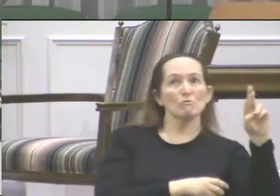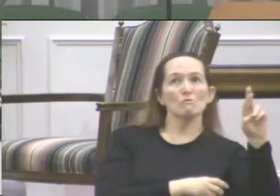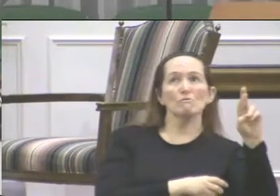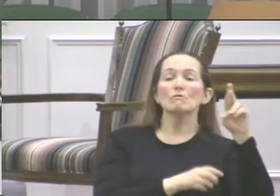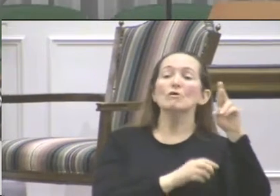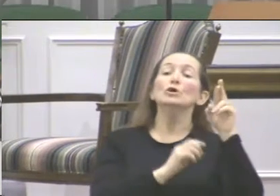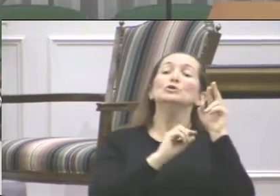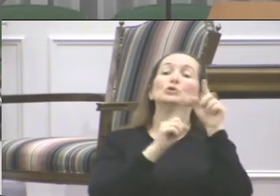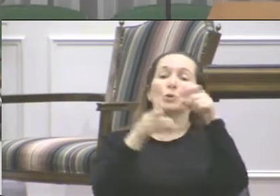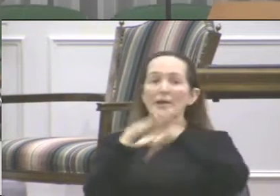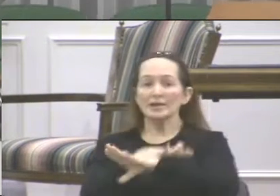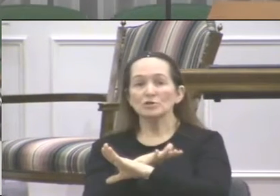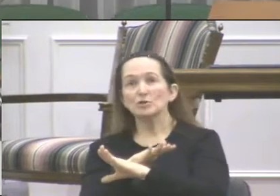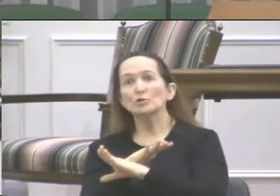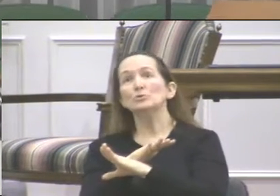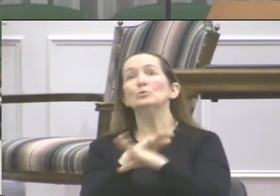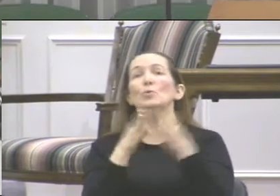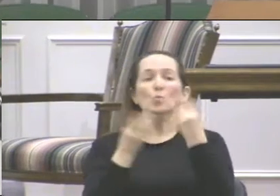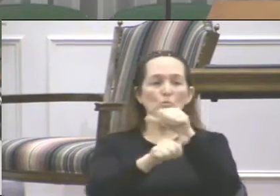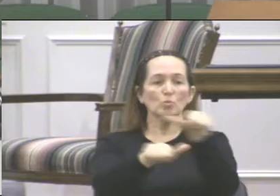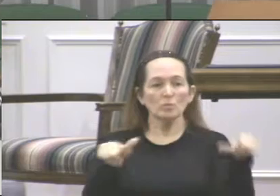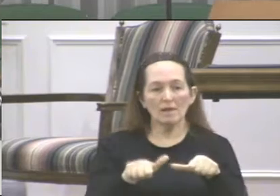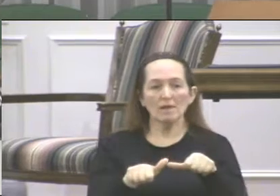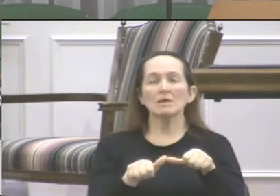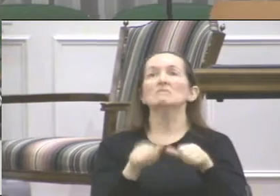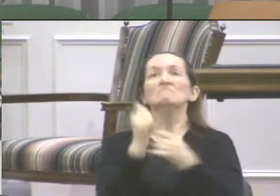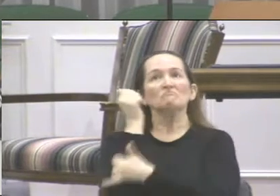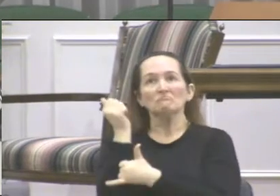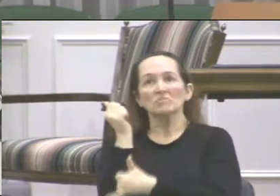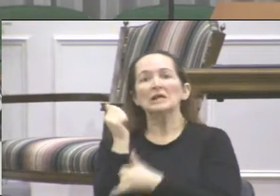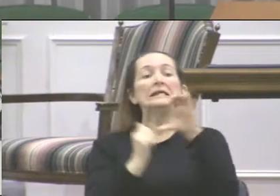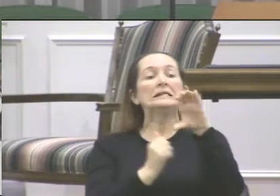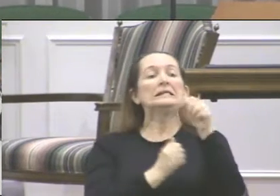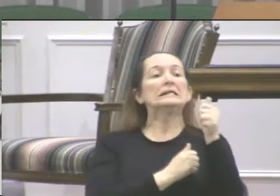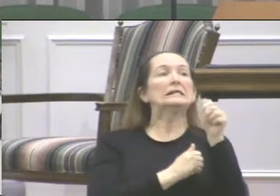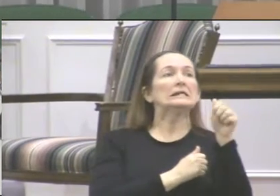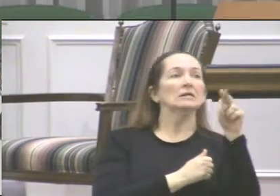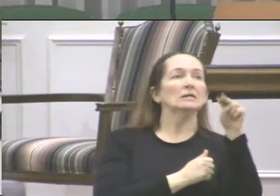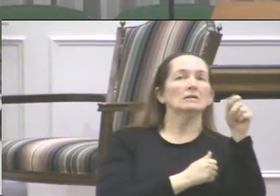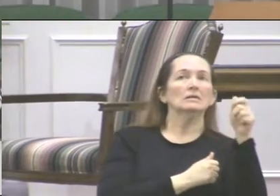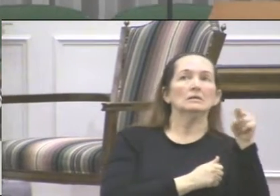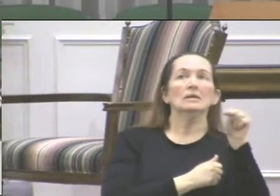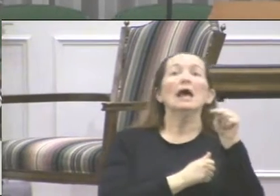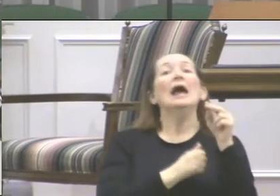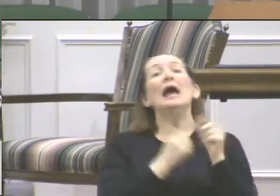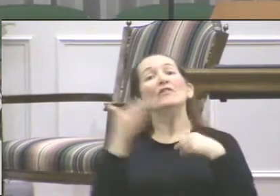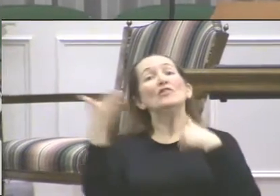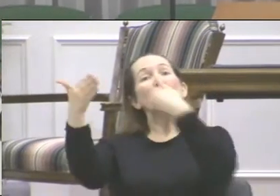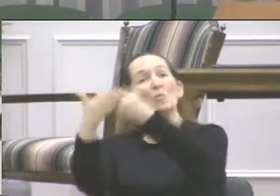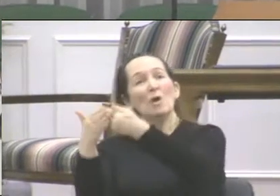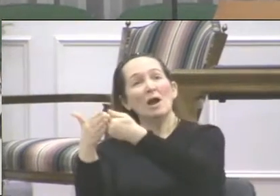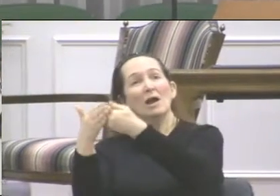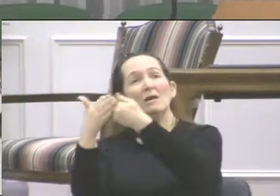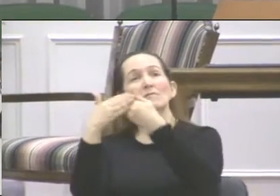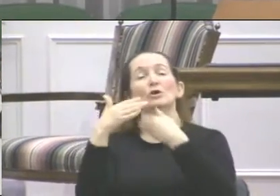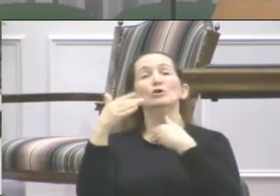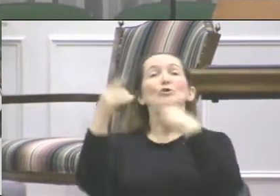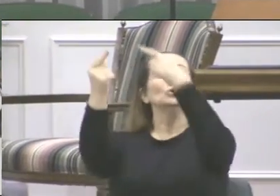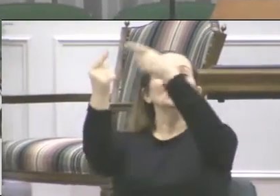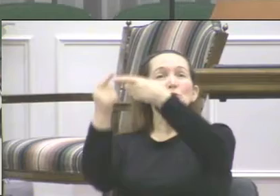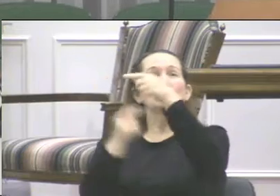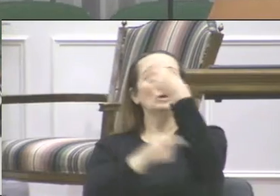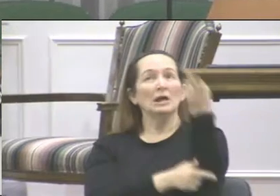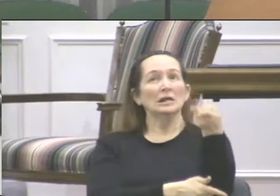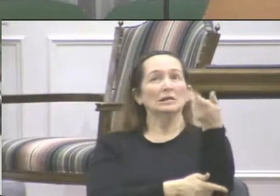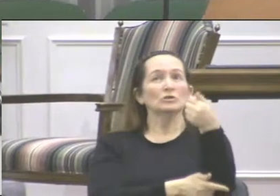in order to enter the land of Canaan. And they went as far as Haran, and